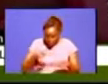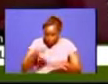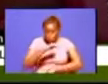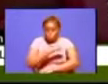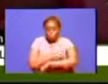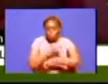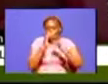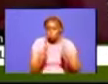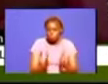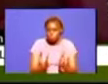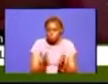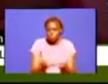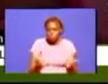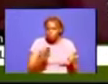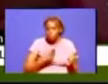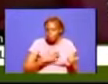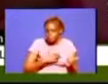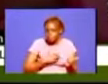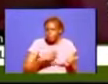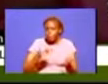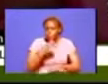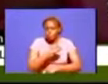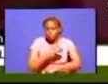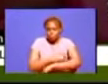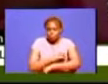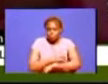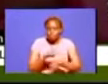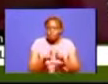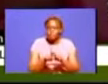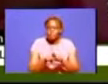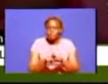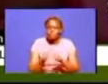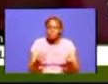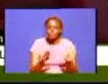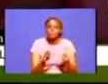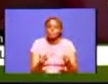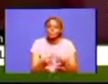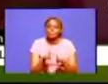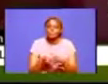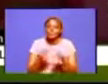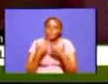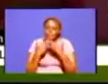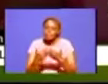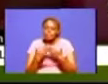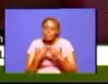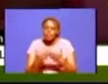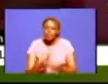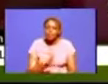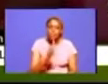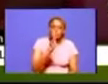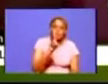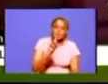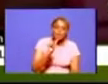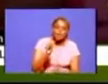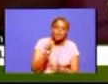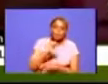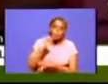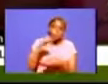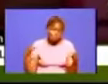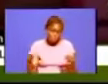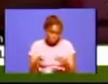and our children will be going to school too. I also want to take this opportunity to thank the UDA party. They gave me an opportunity